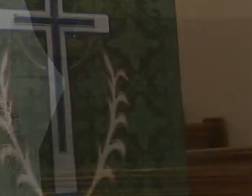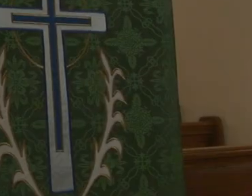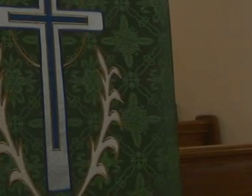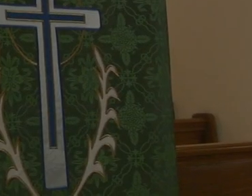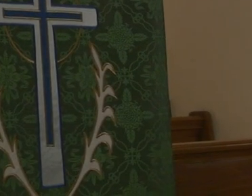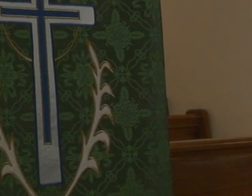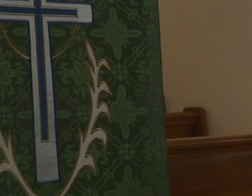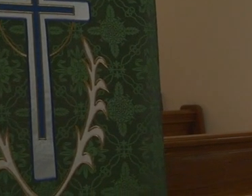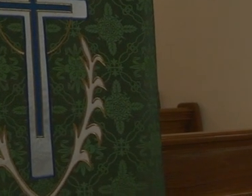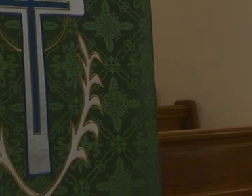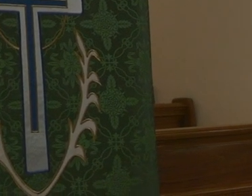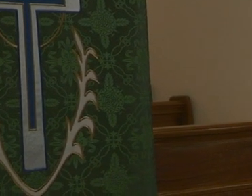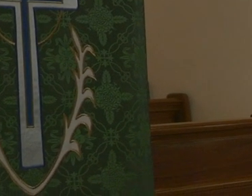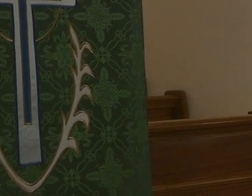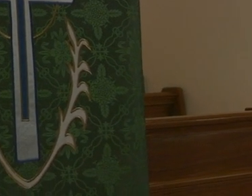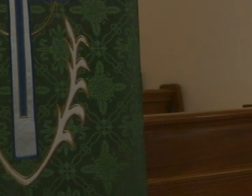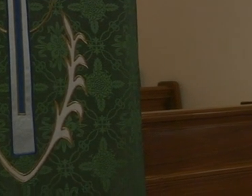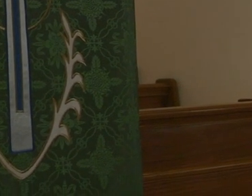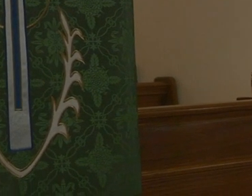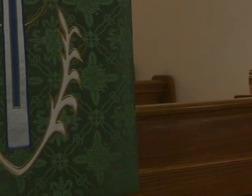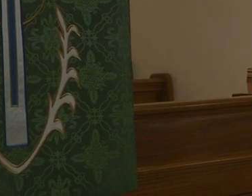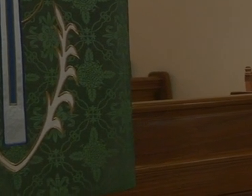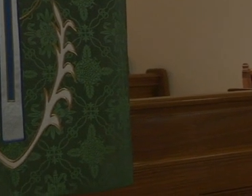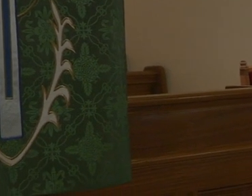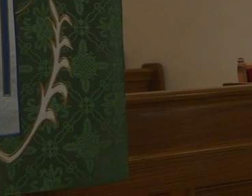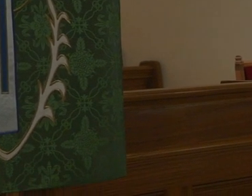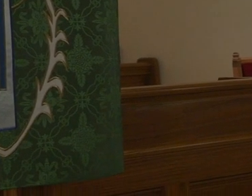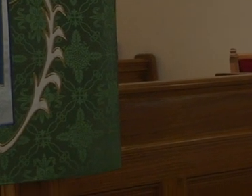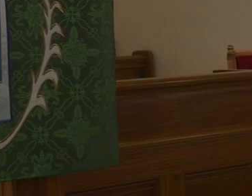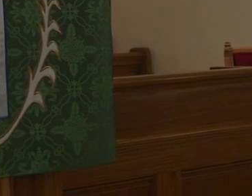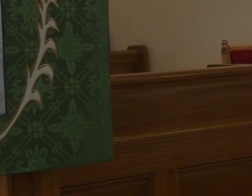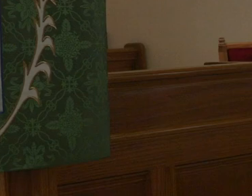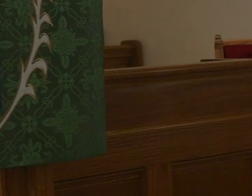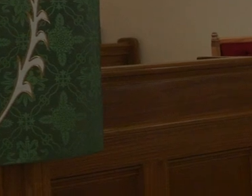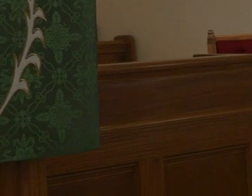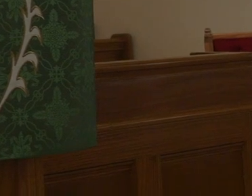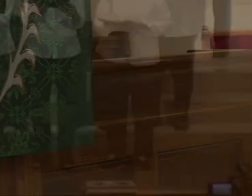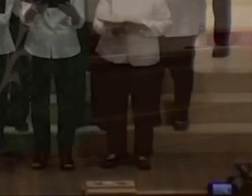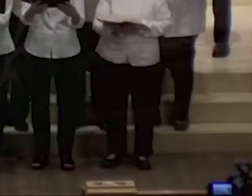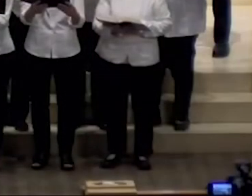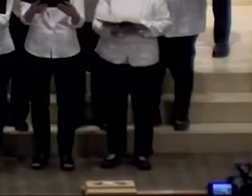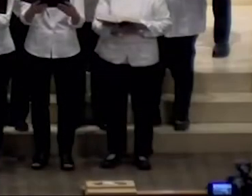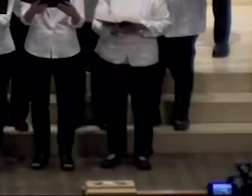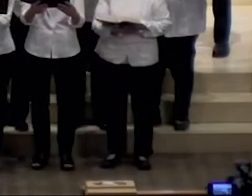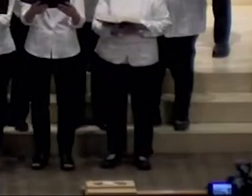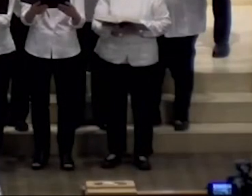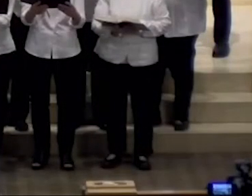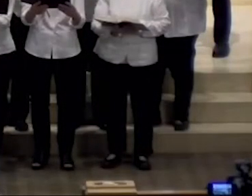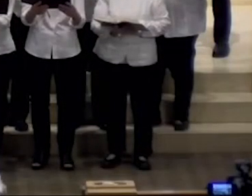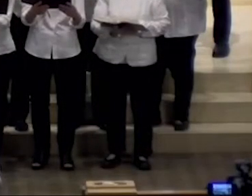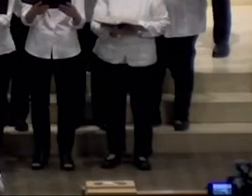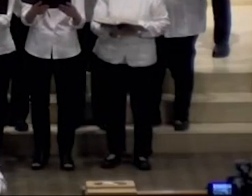believes. The service will begin with this opening hymn.